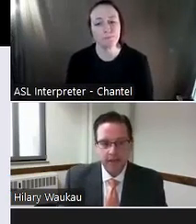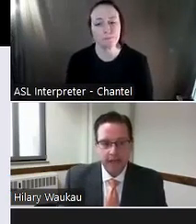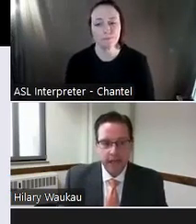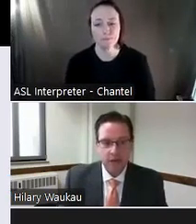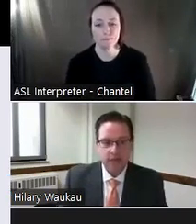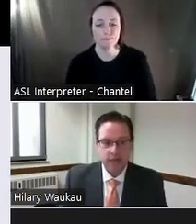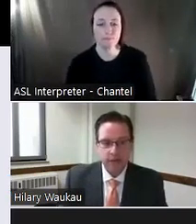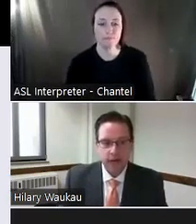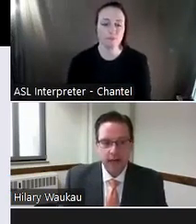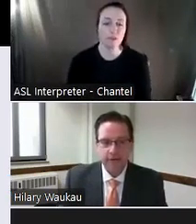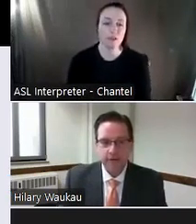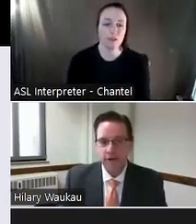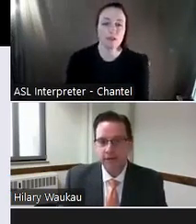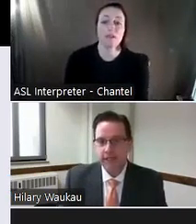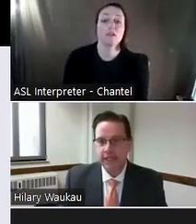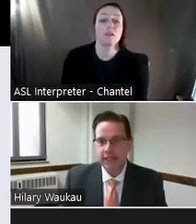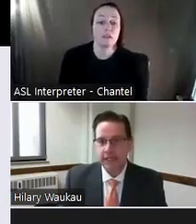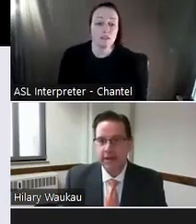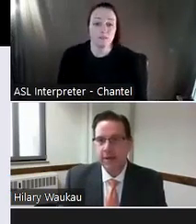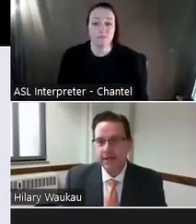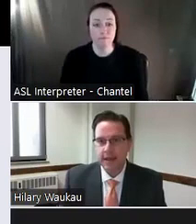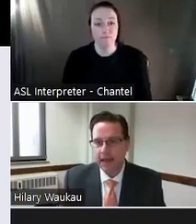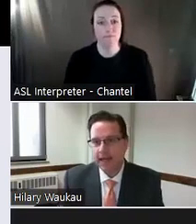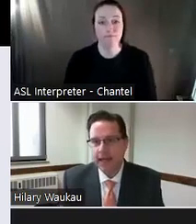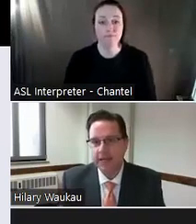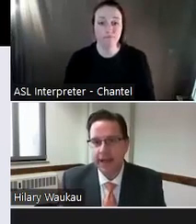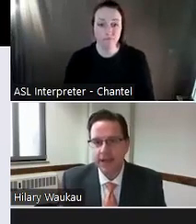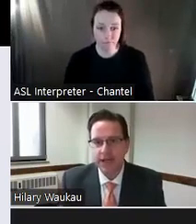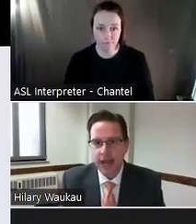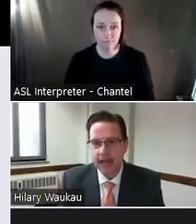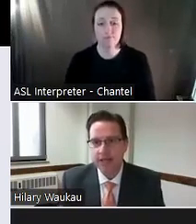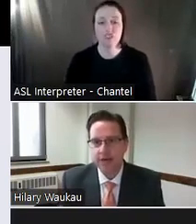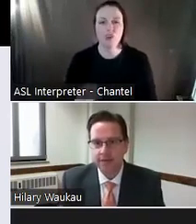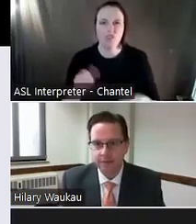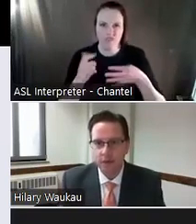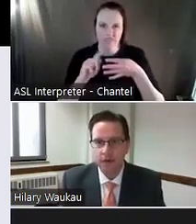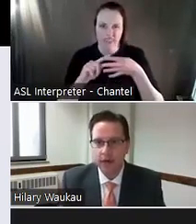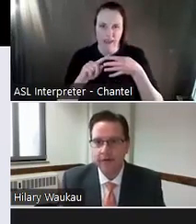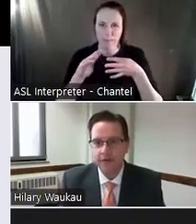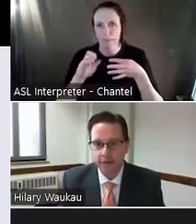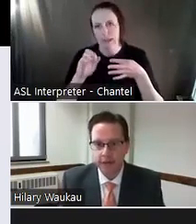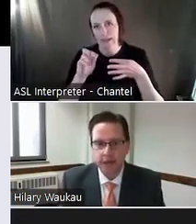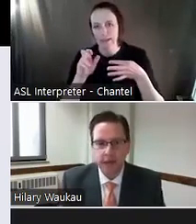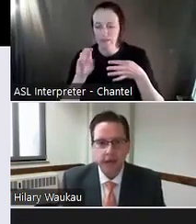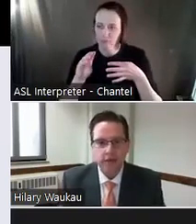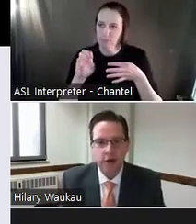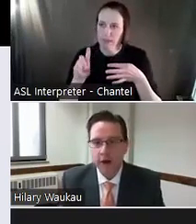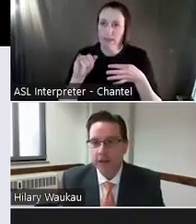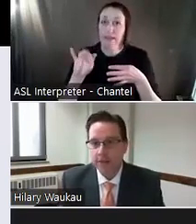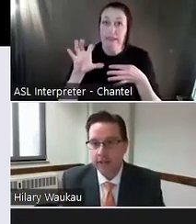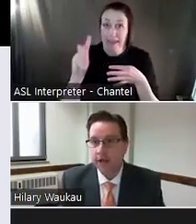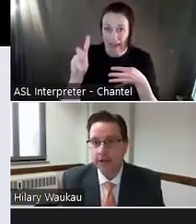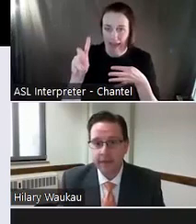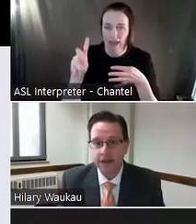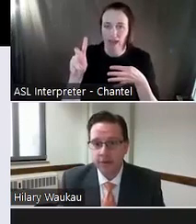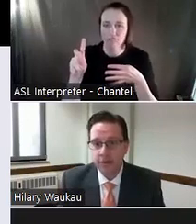But once again, want to highlight for folks the impacts that Medicaid expansion has for the governor's budget. So